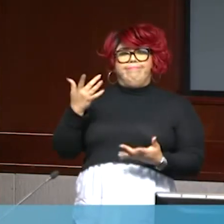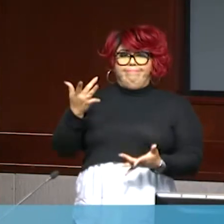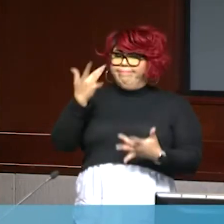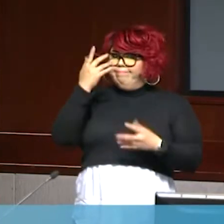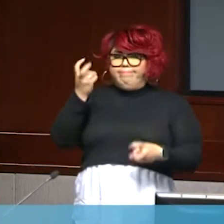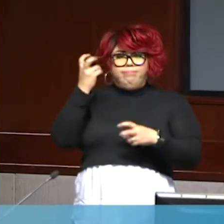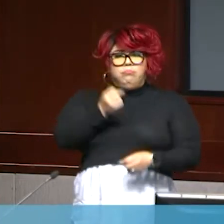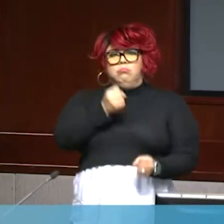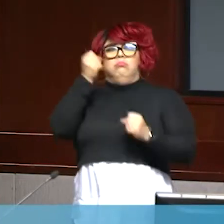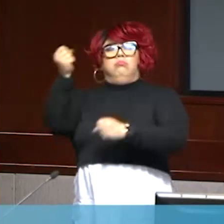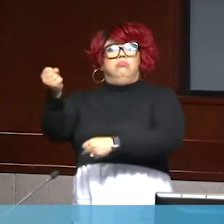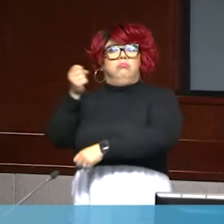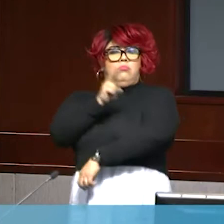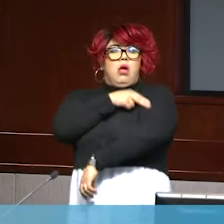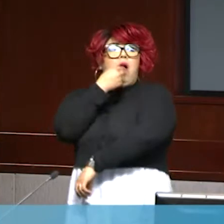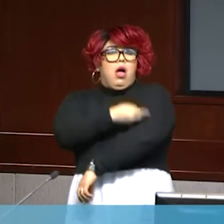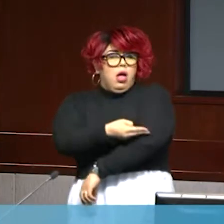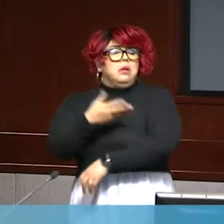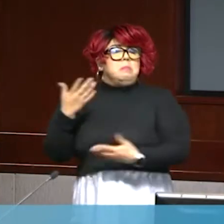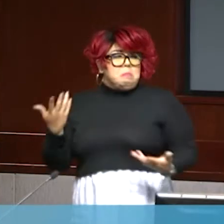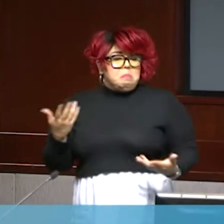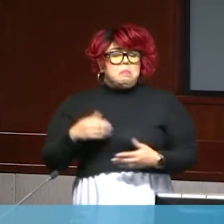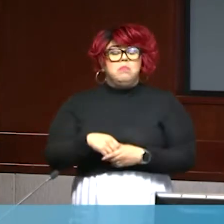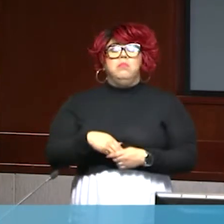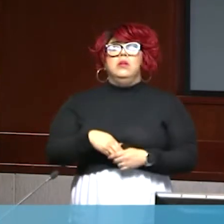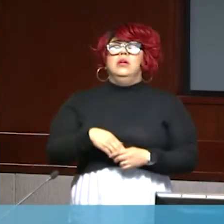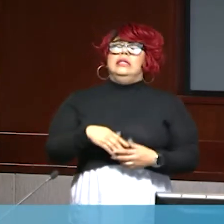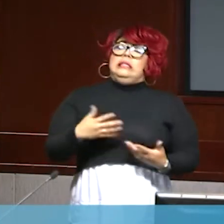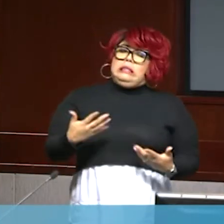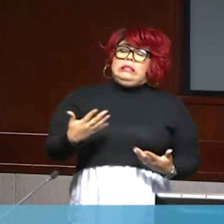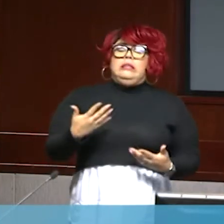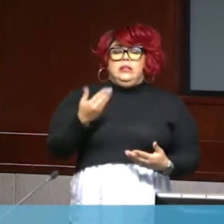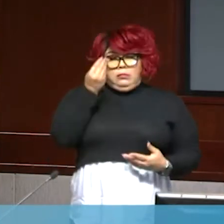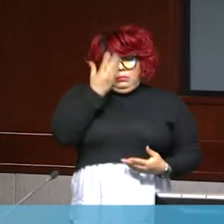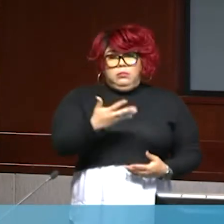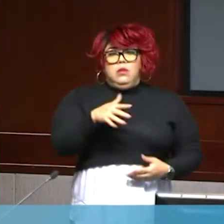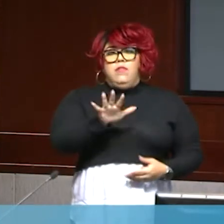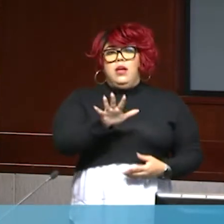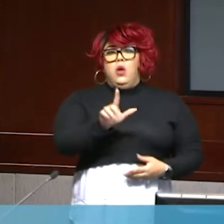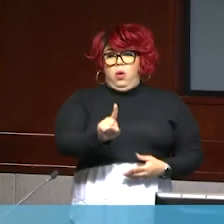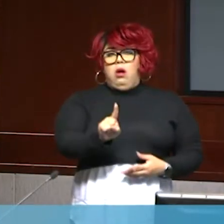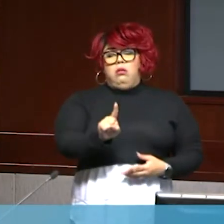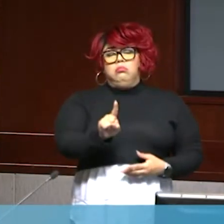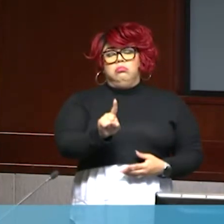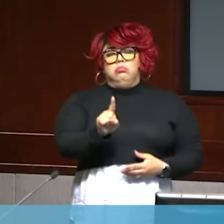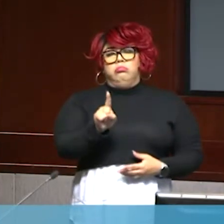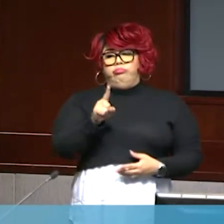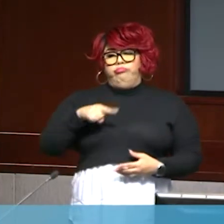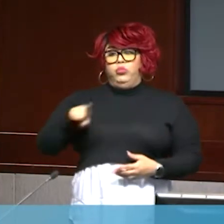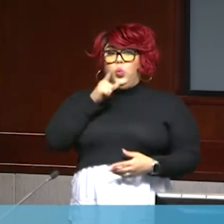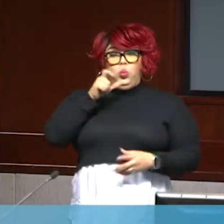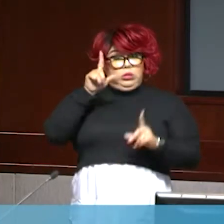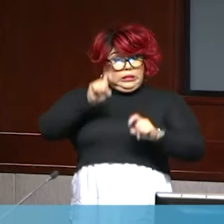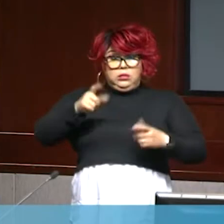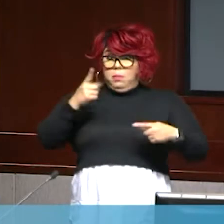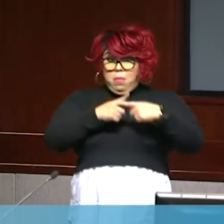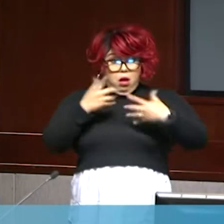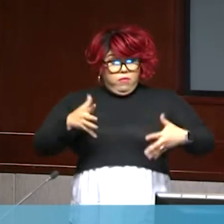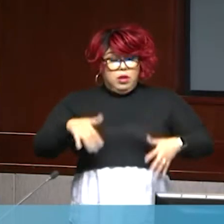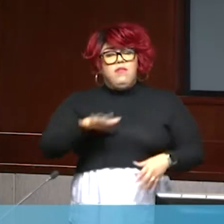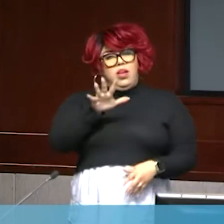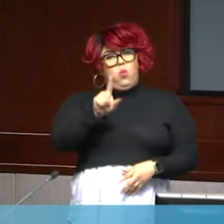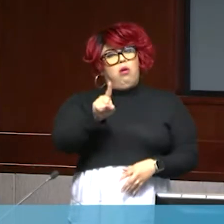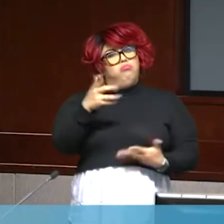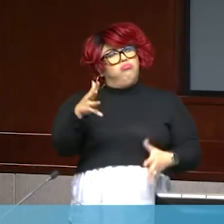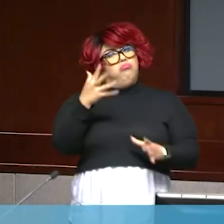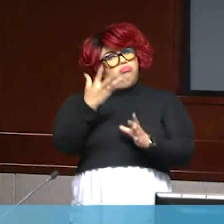of care in an area hospital, and unfortunately 51 or 2% of those who've tested positive have passed